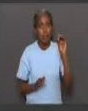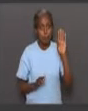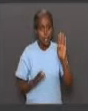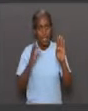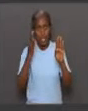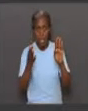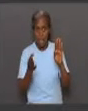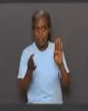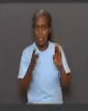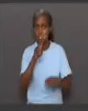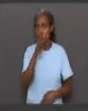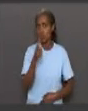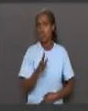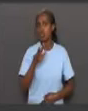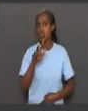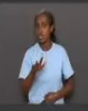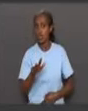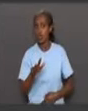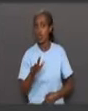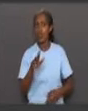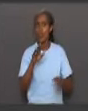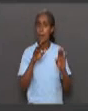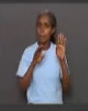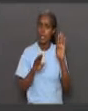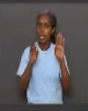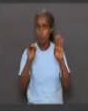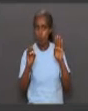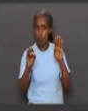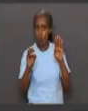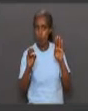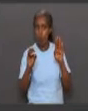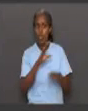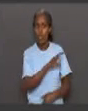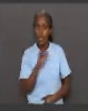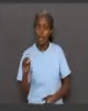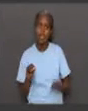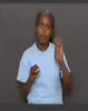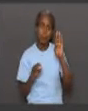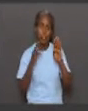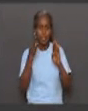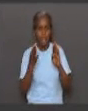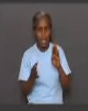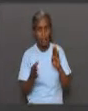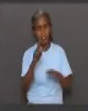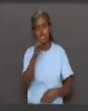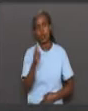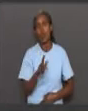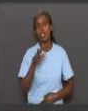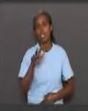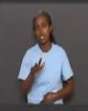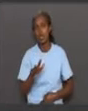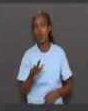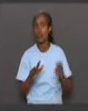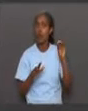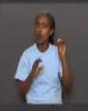BF is 2/3 of BO, and BF is